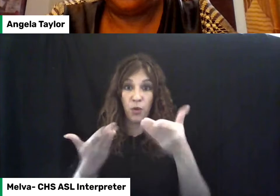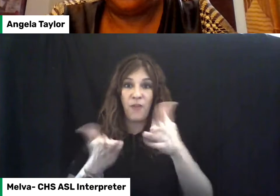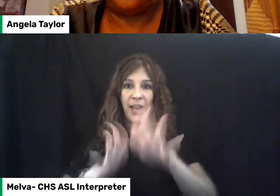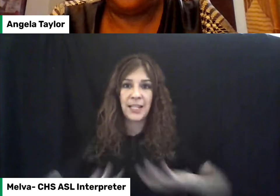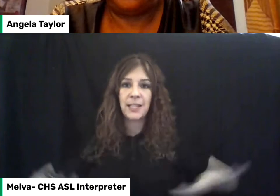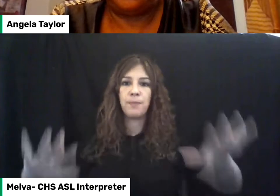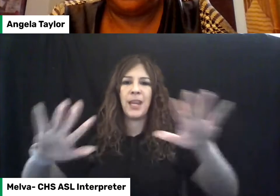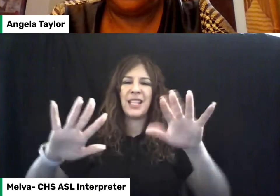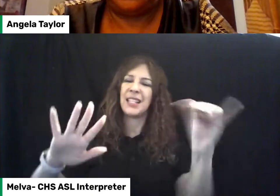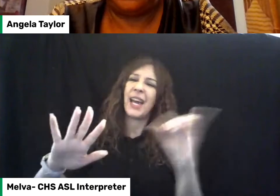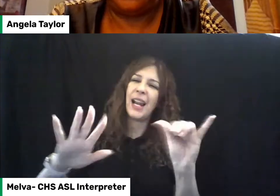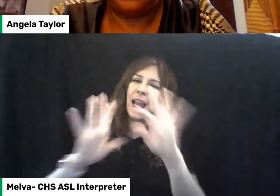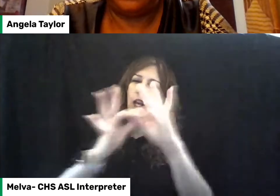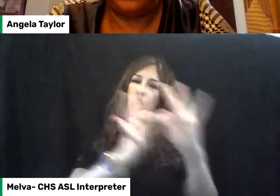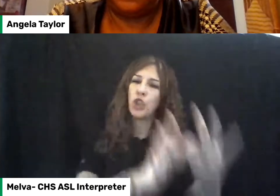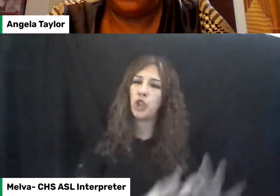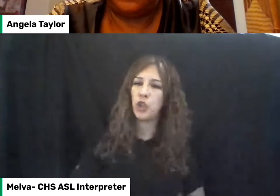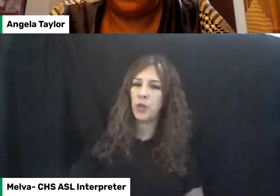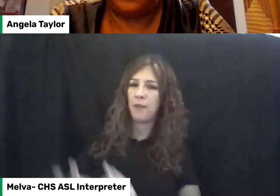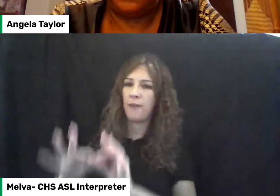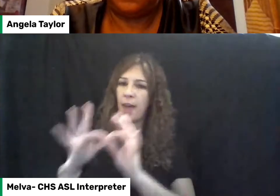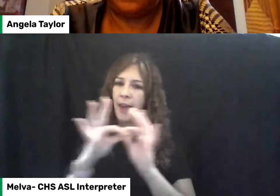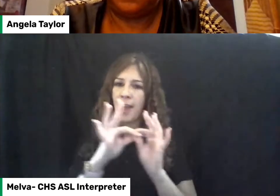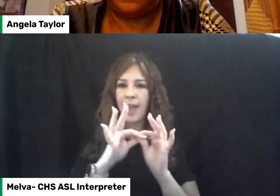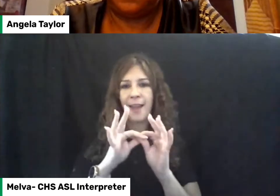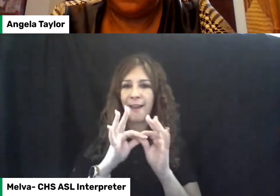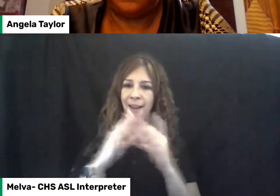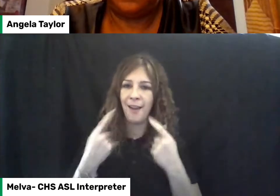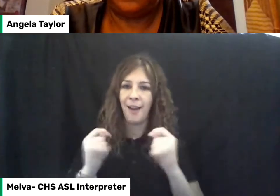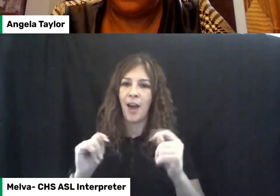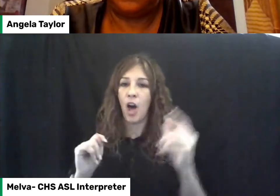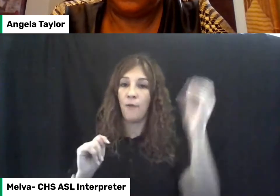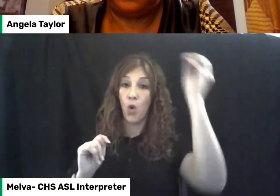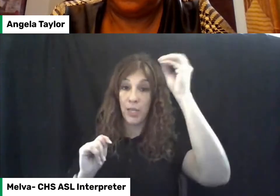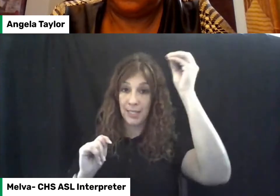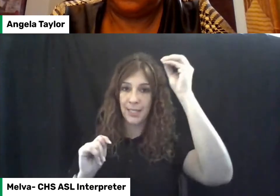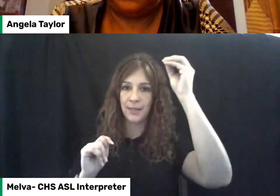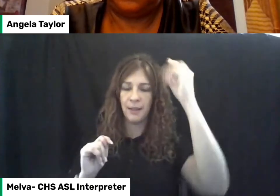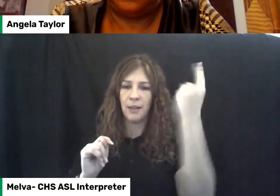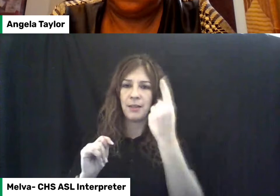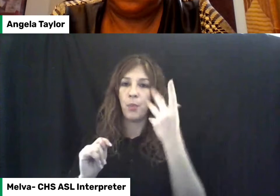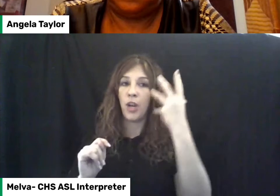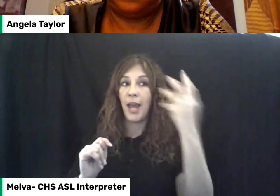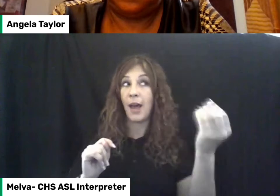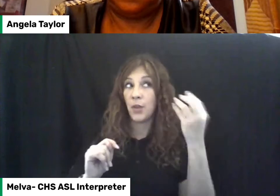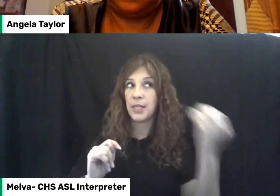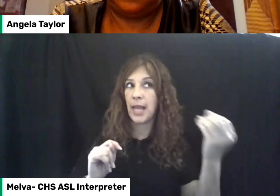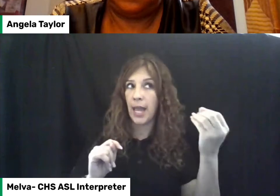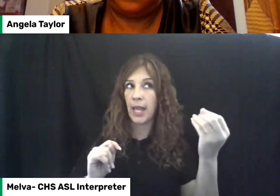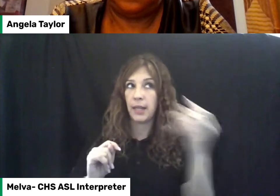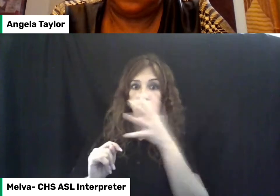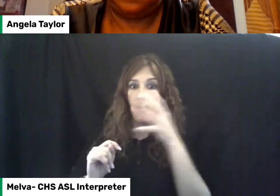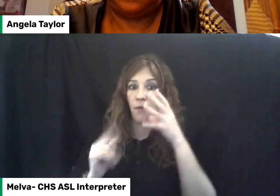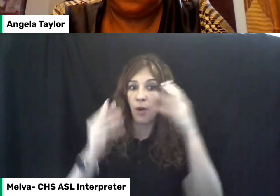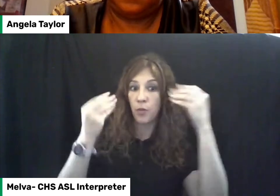voice with partners, with vendors, with someone outside of our community of farmers market